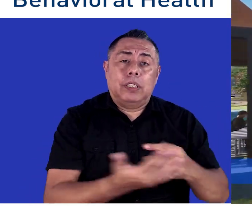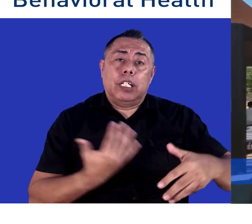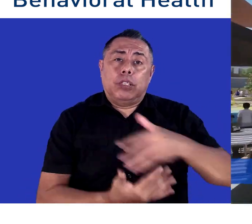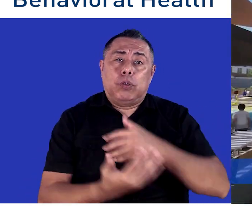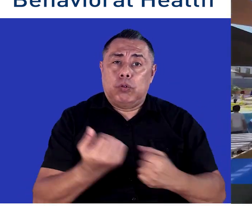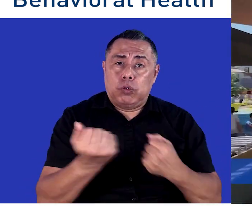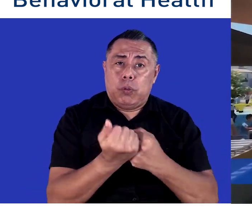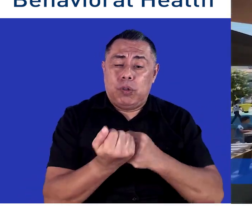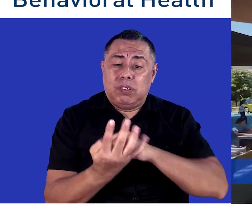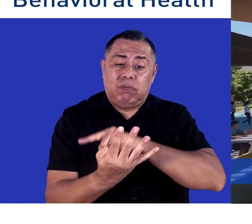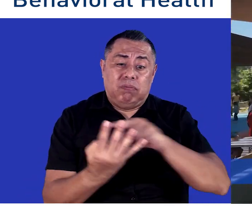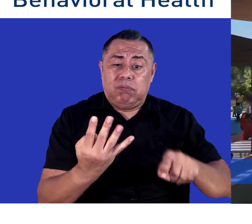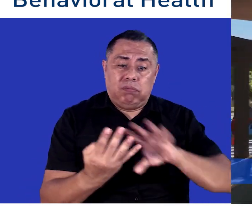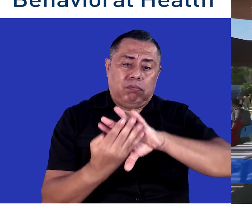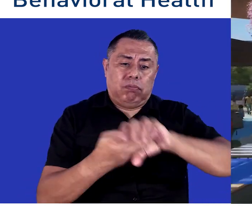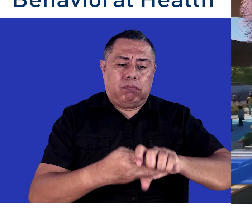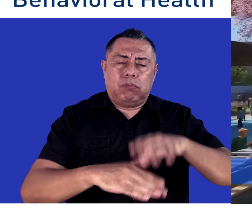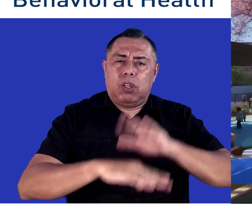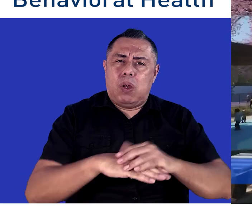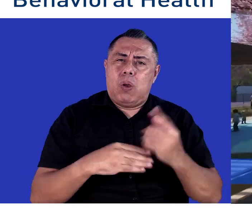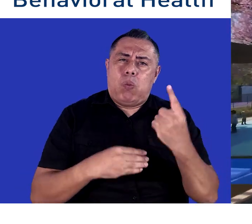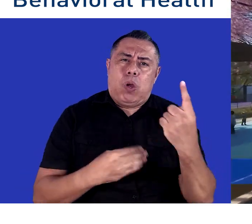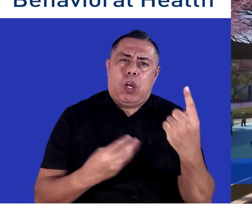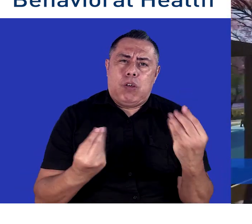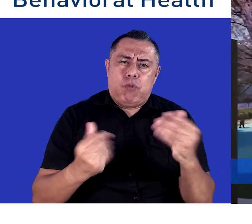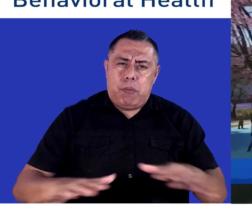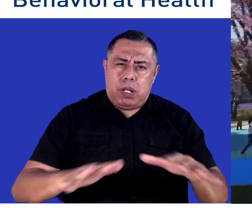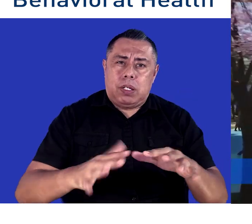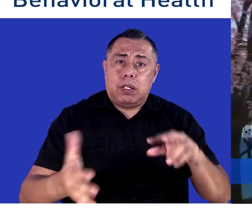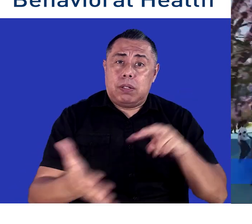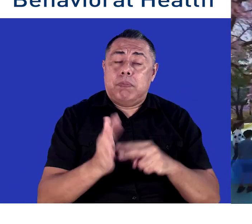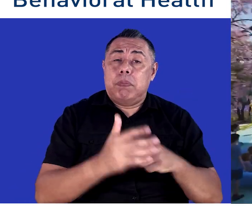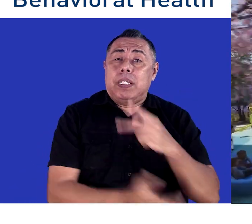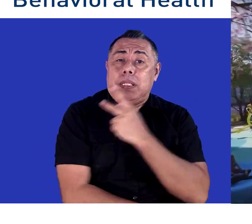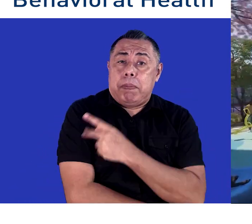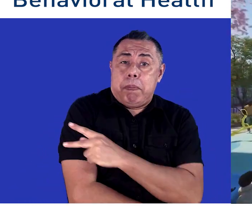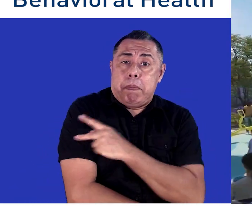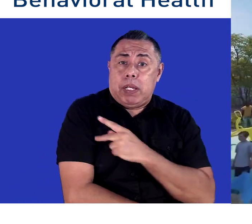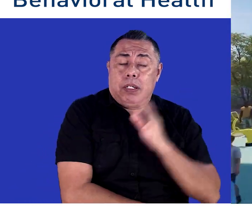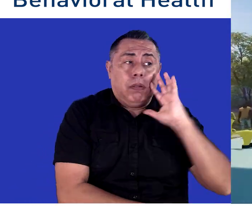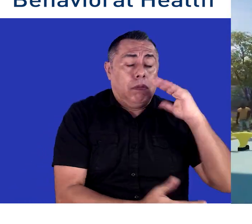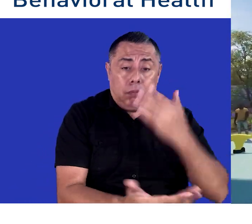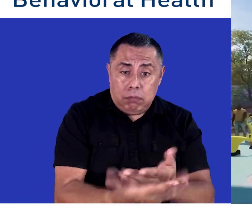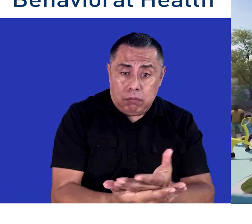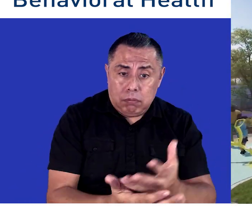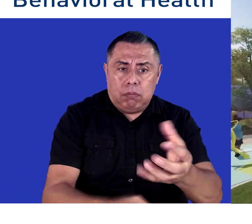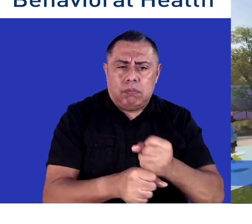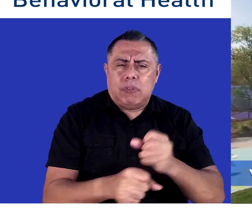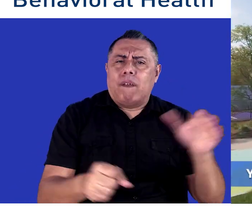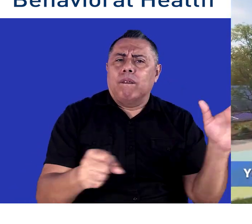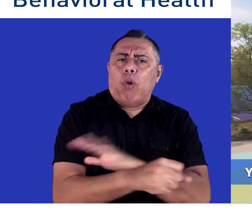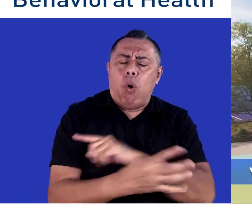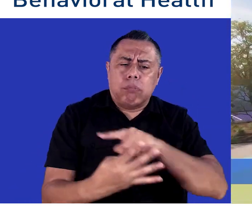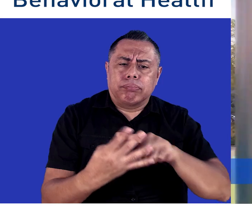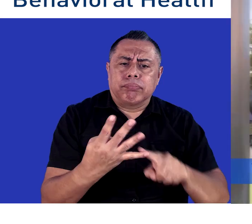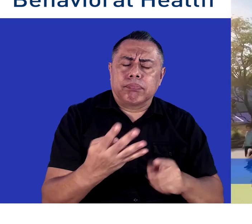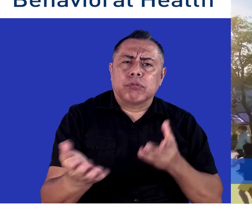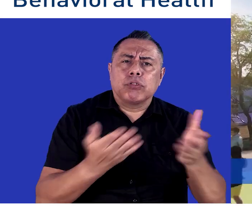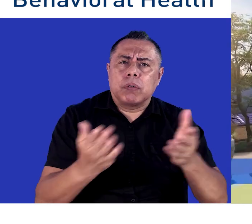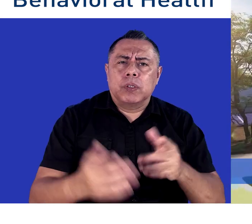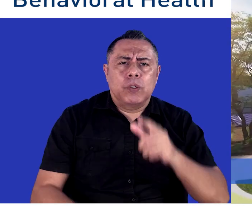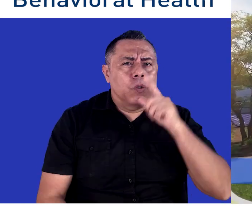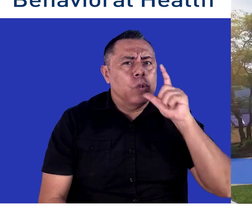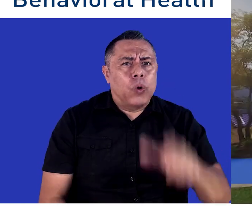and social supports on one campus, ensuring that patients receive seamless